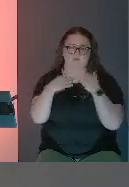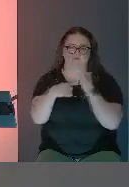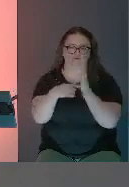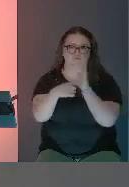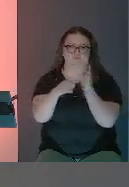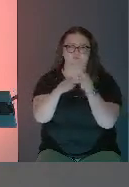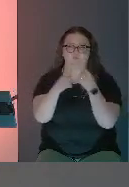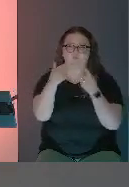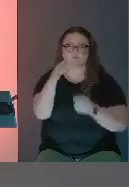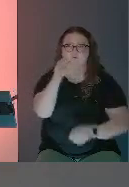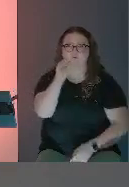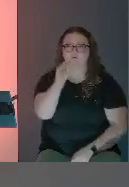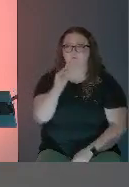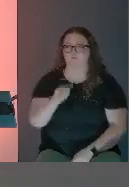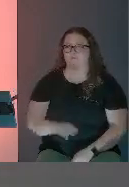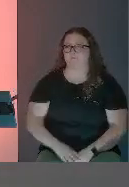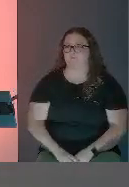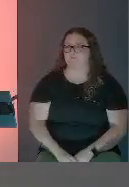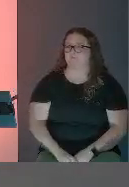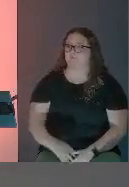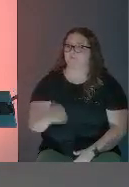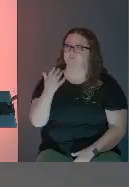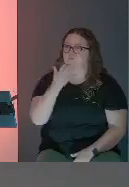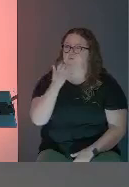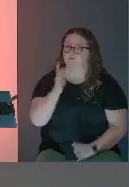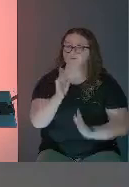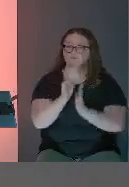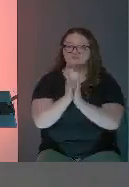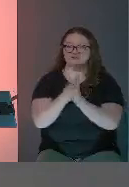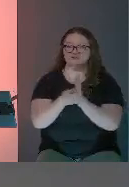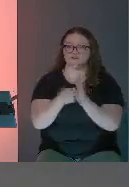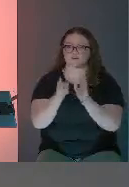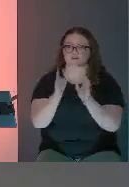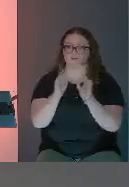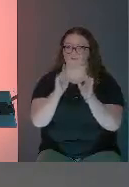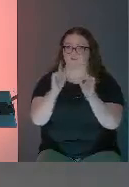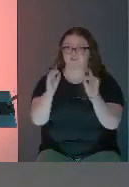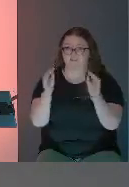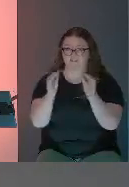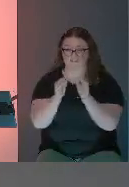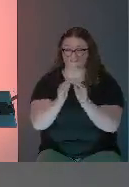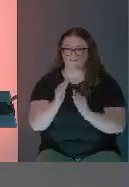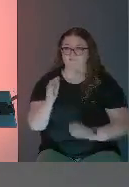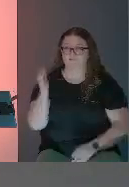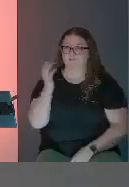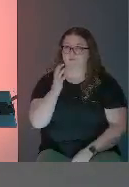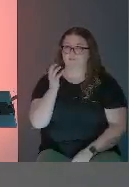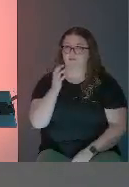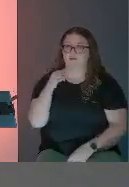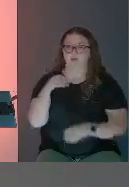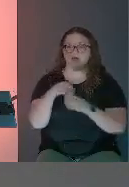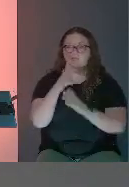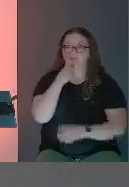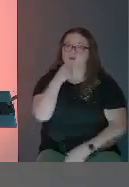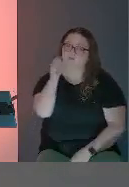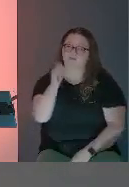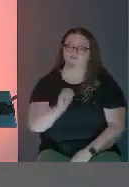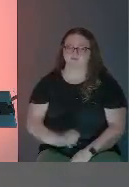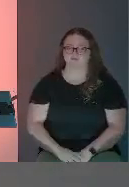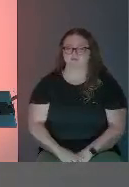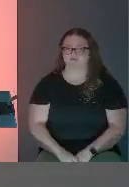her groom. And man, the minute that he did to kiss her, yeah, in the mouth. I